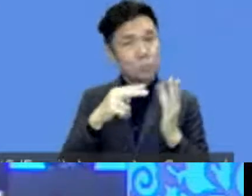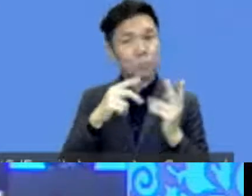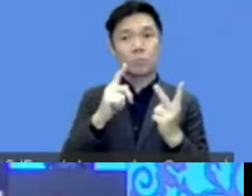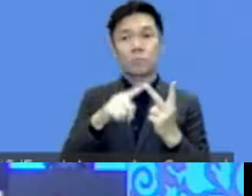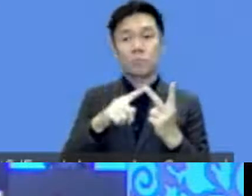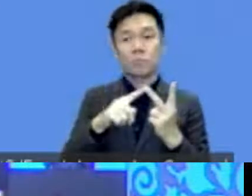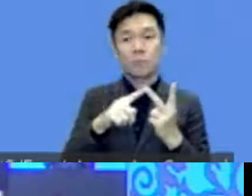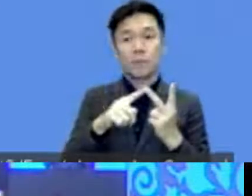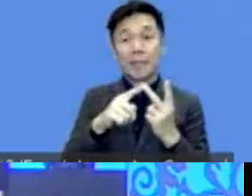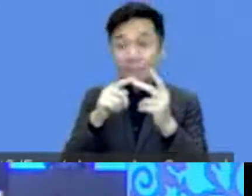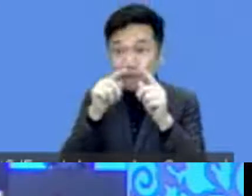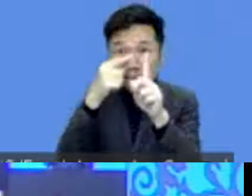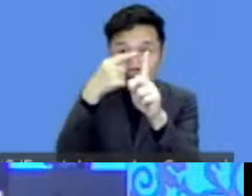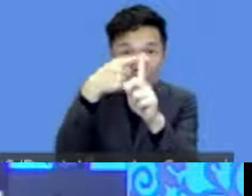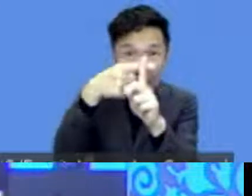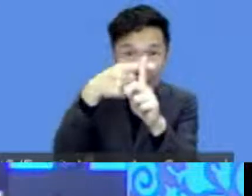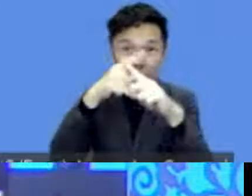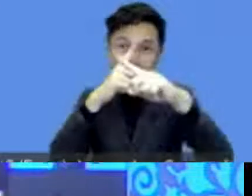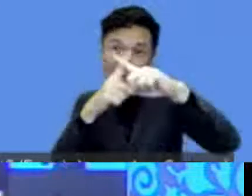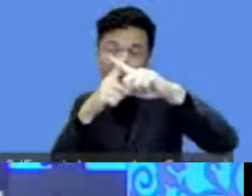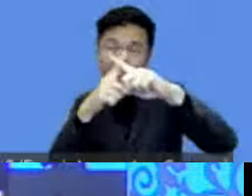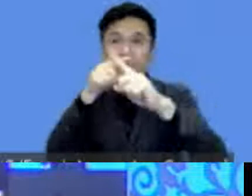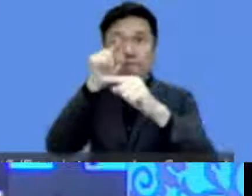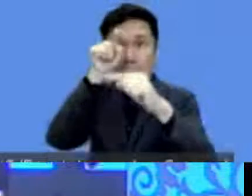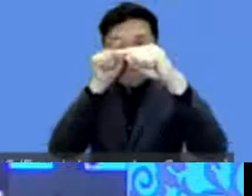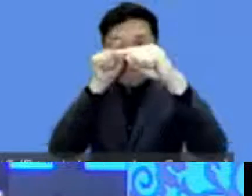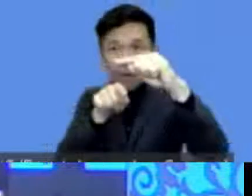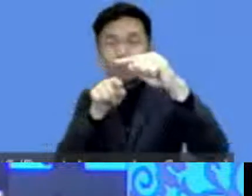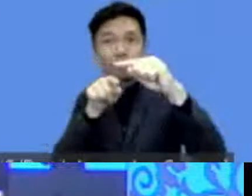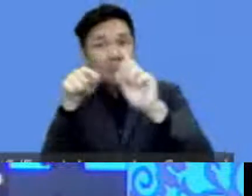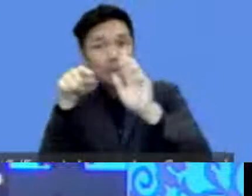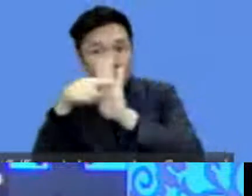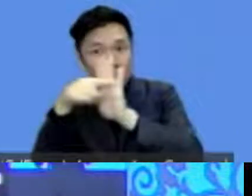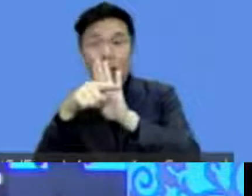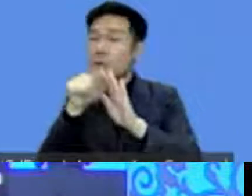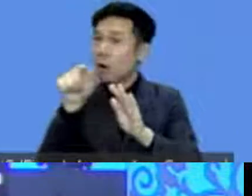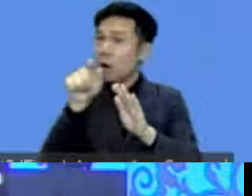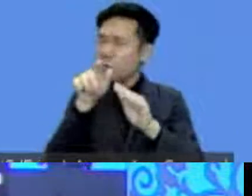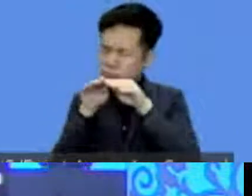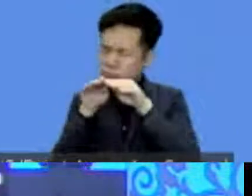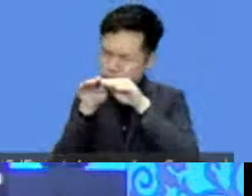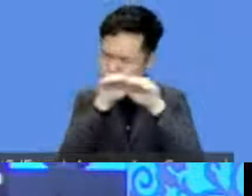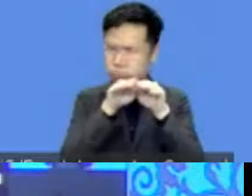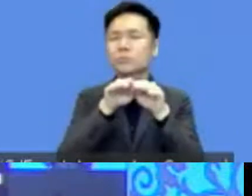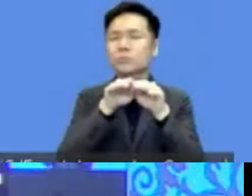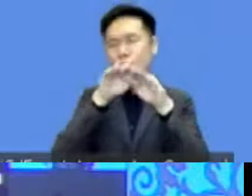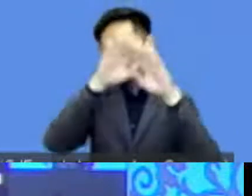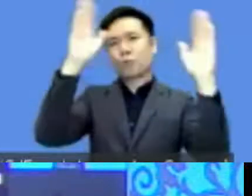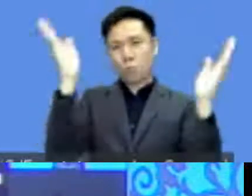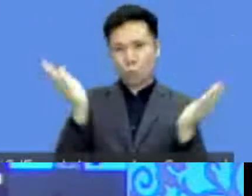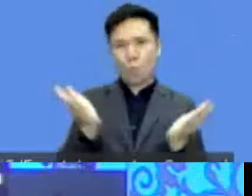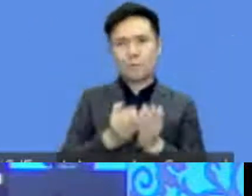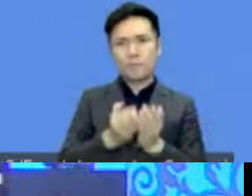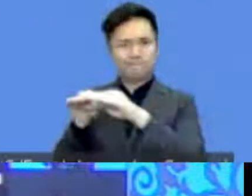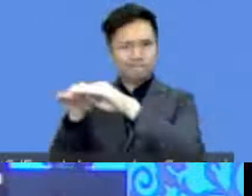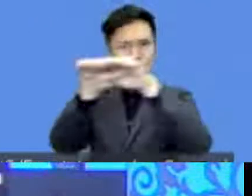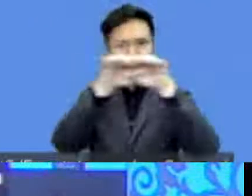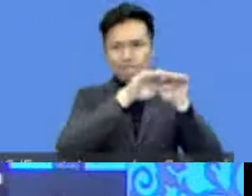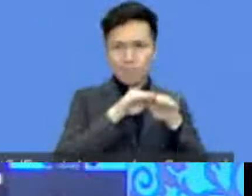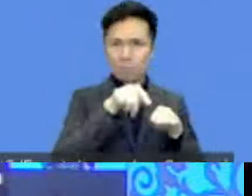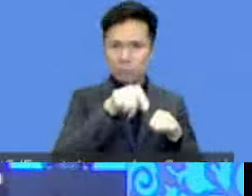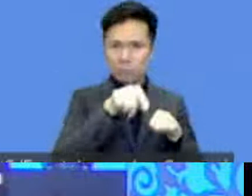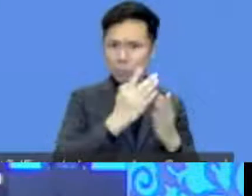maths level was above international level. Having said that, it